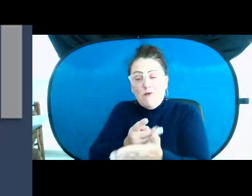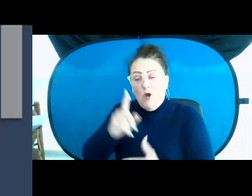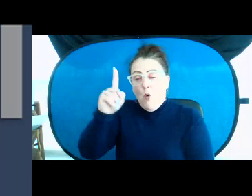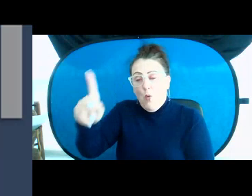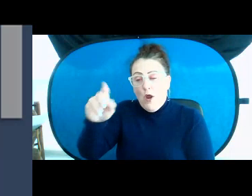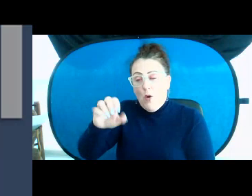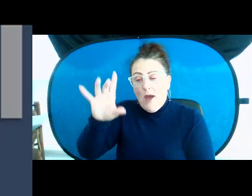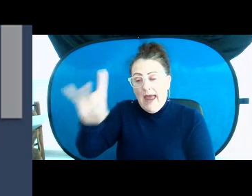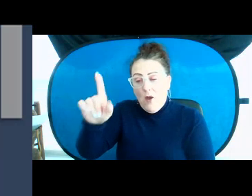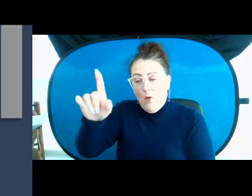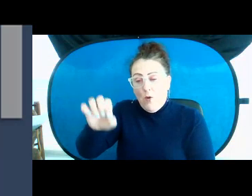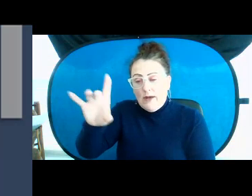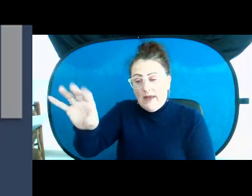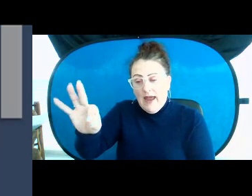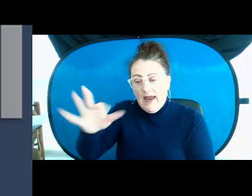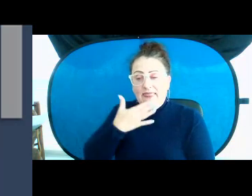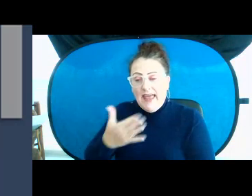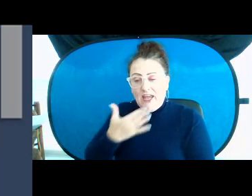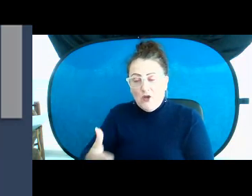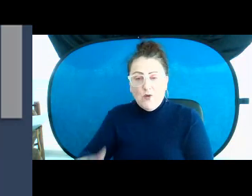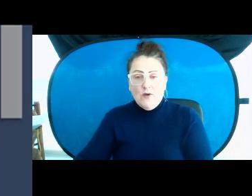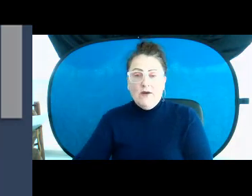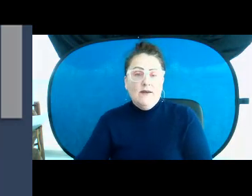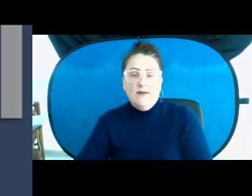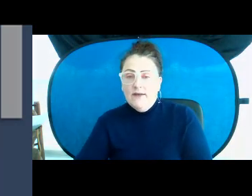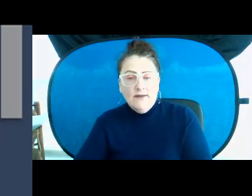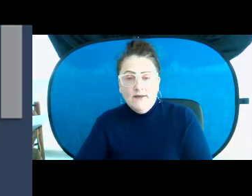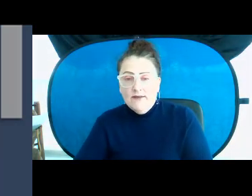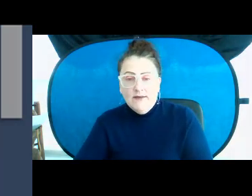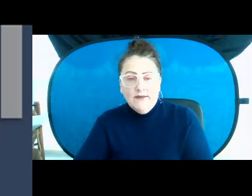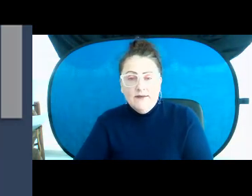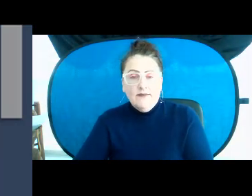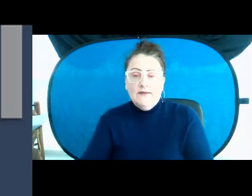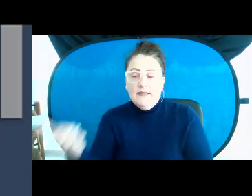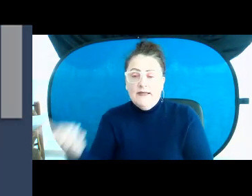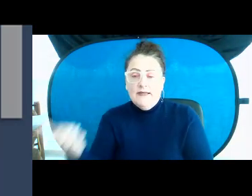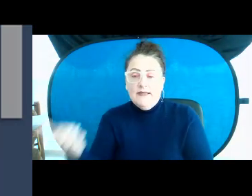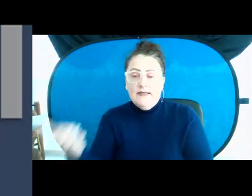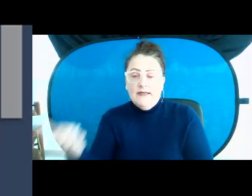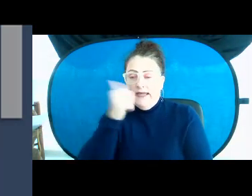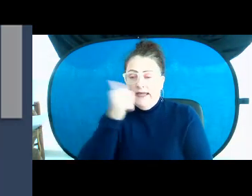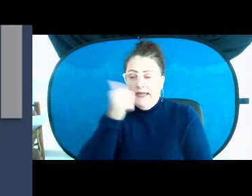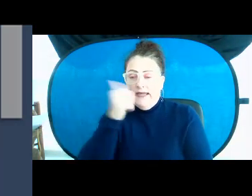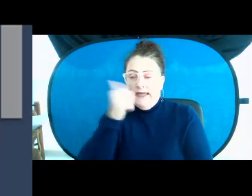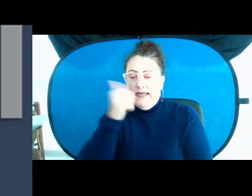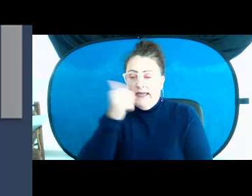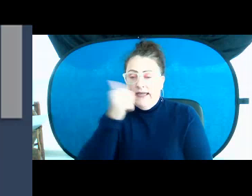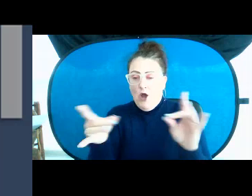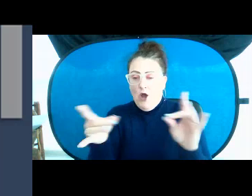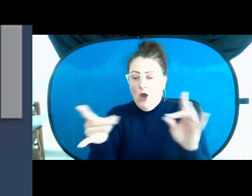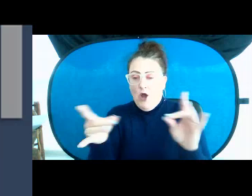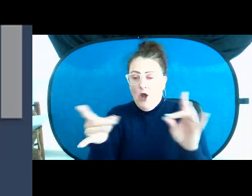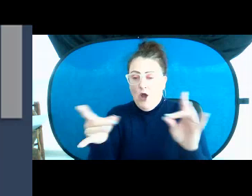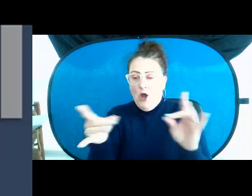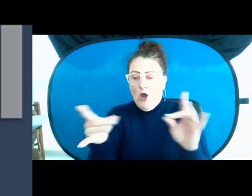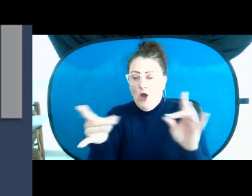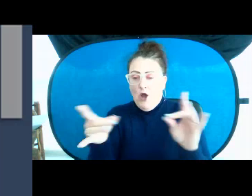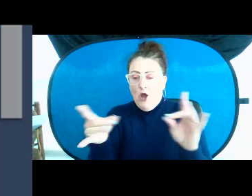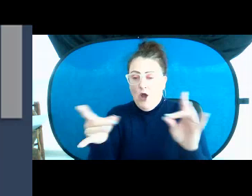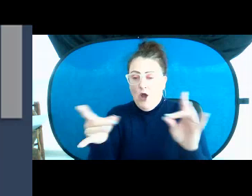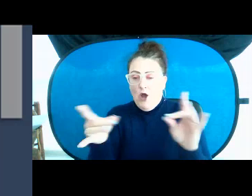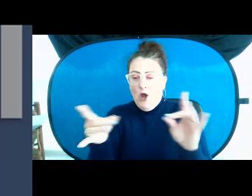and 109. Thank you. All right. Thank you, Naveen. Any public comment? There is no public comment. Thank you. Thank you. Any questions, comments, or a